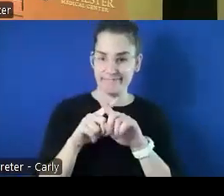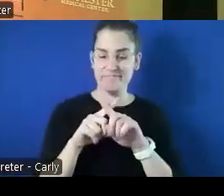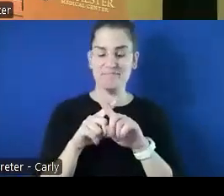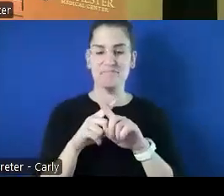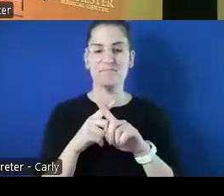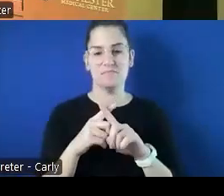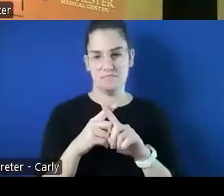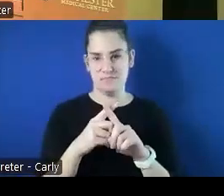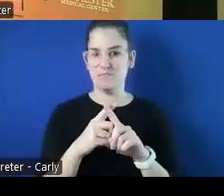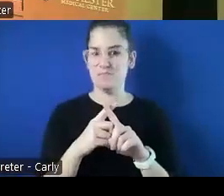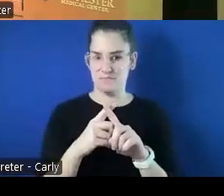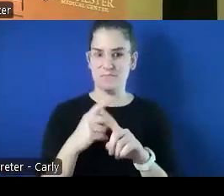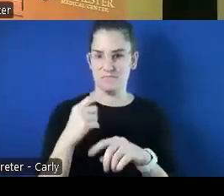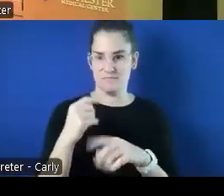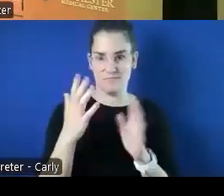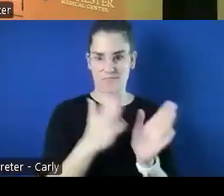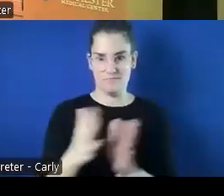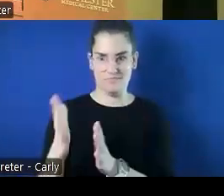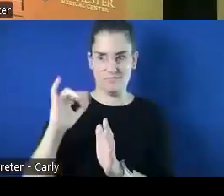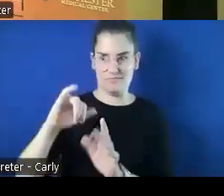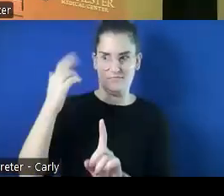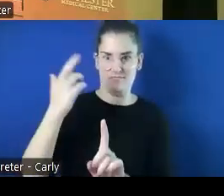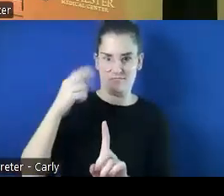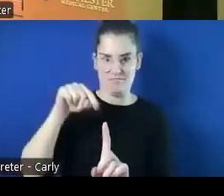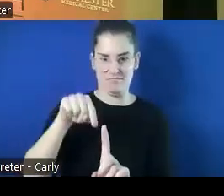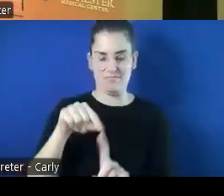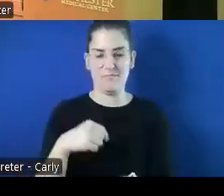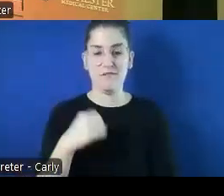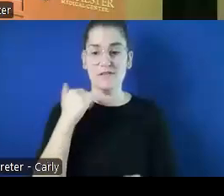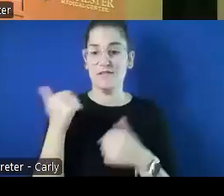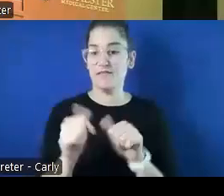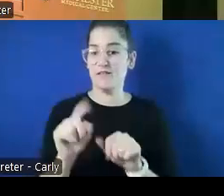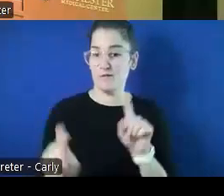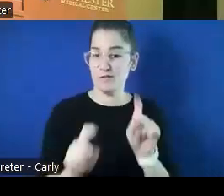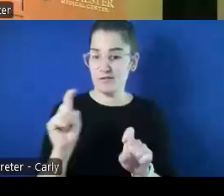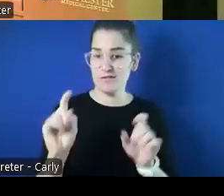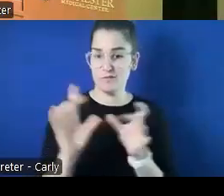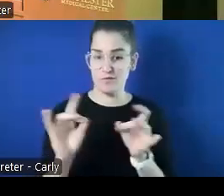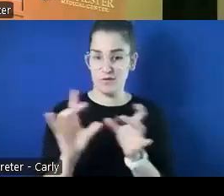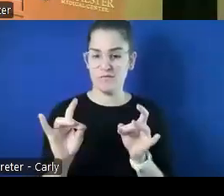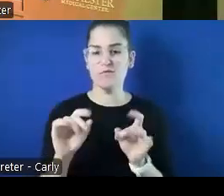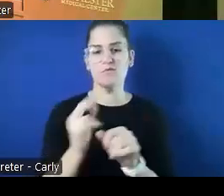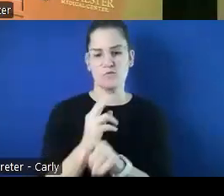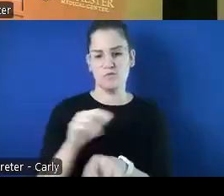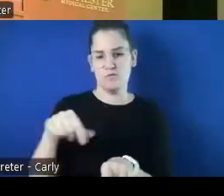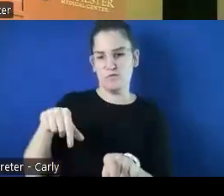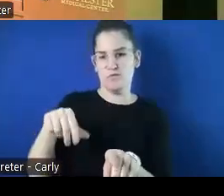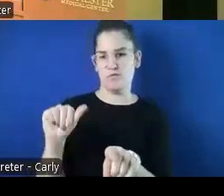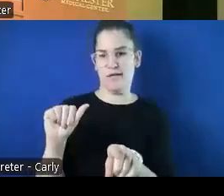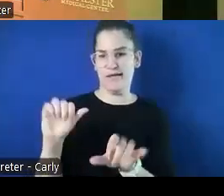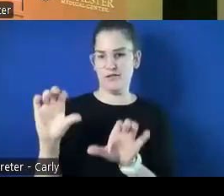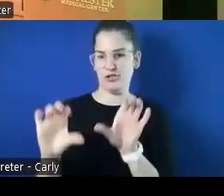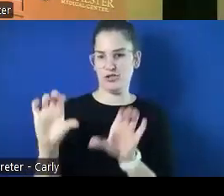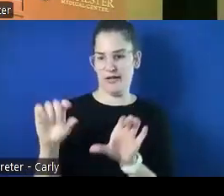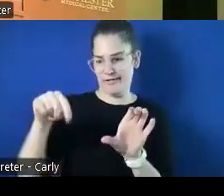design. We hope you may have questions or comments. Please send those through the Q&A